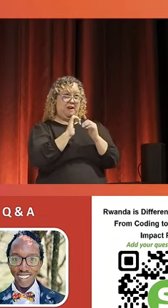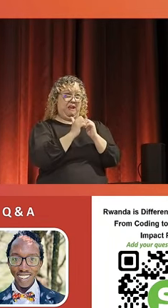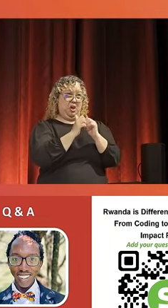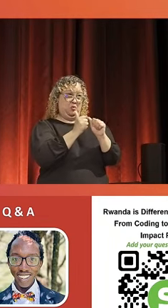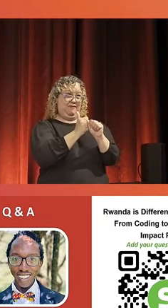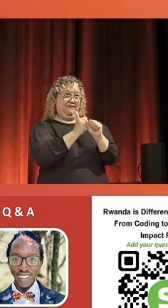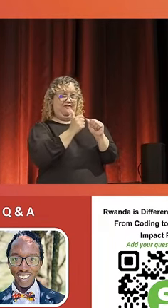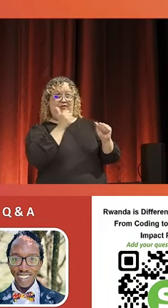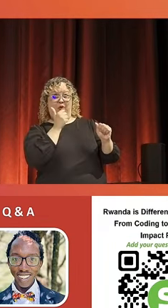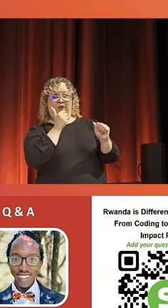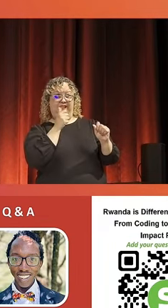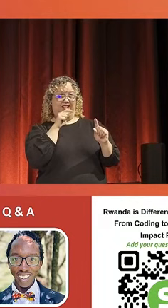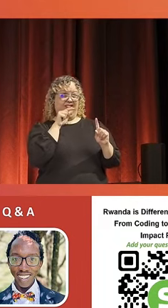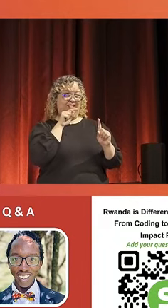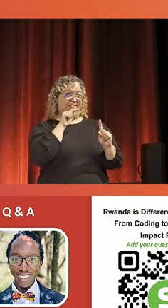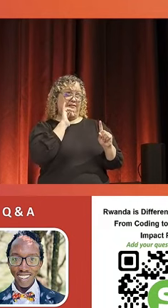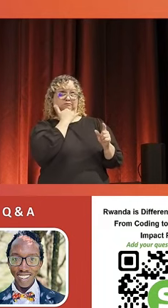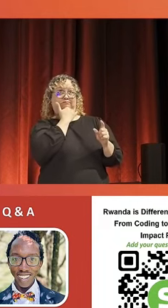I think